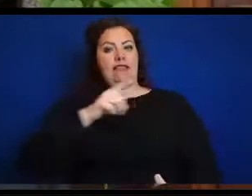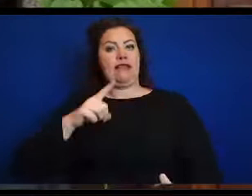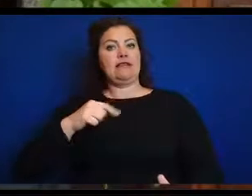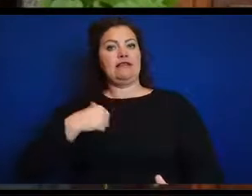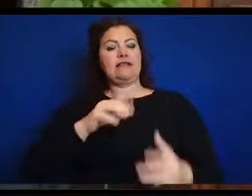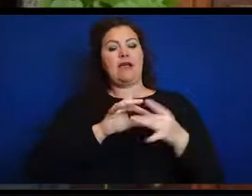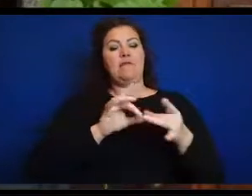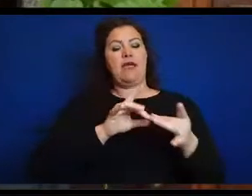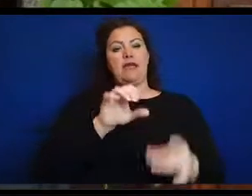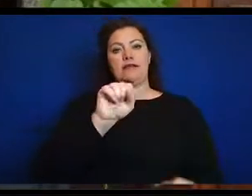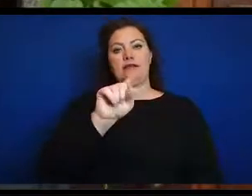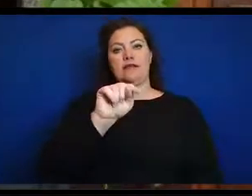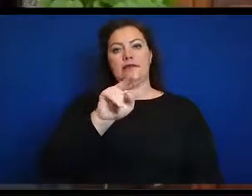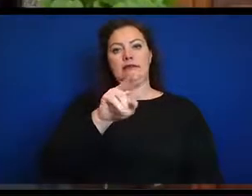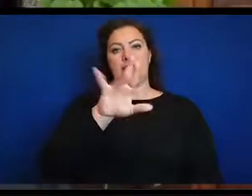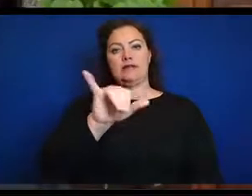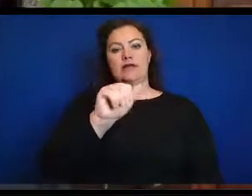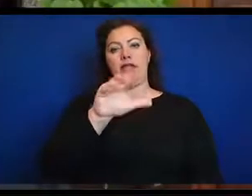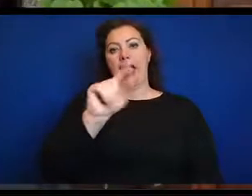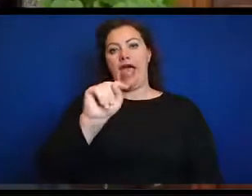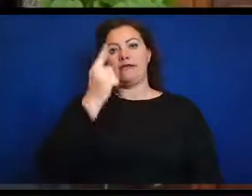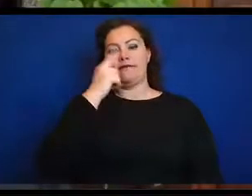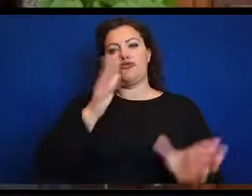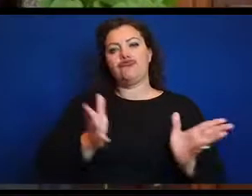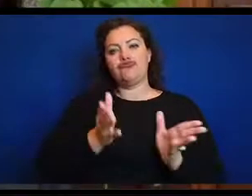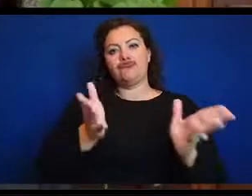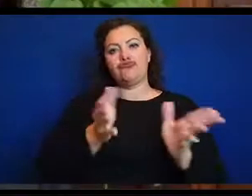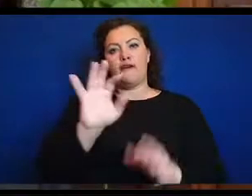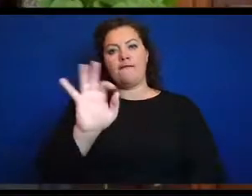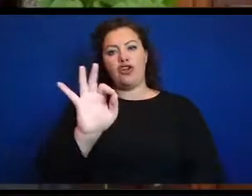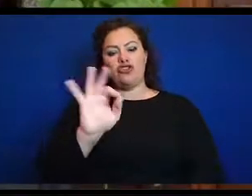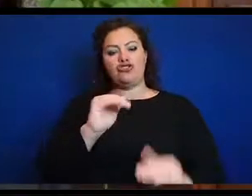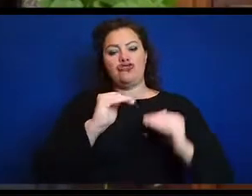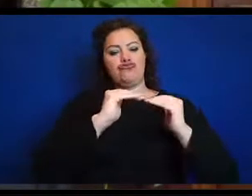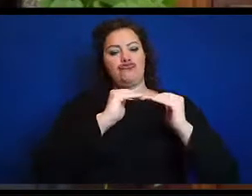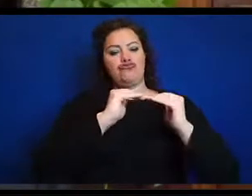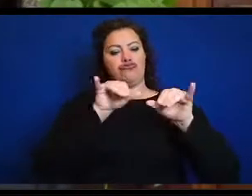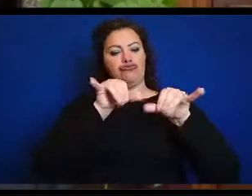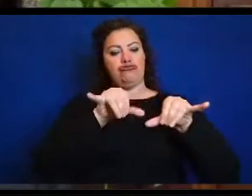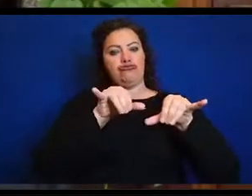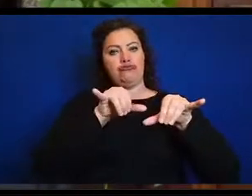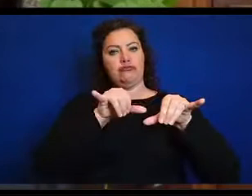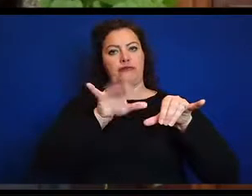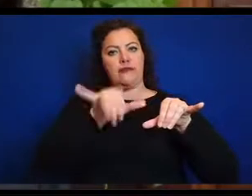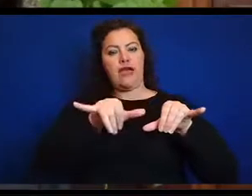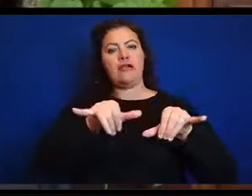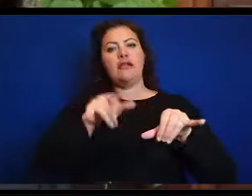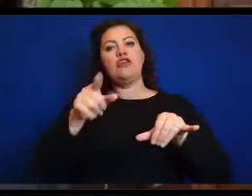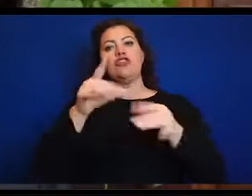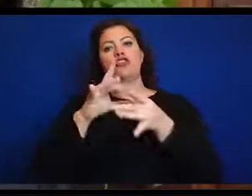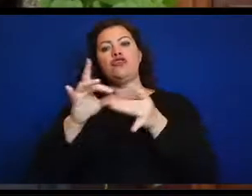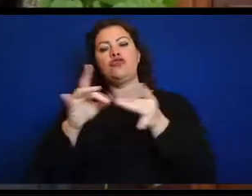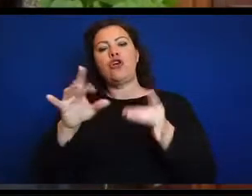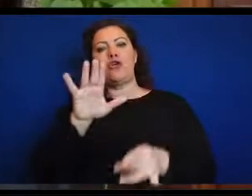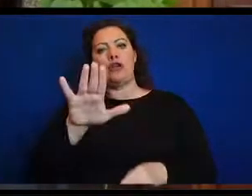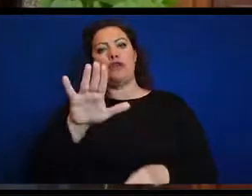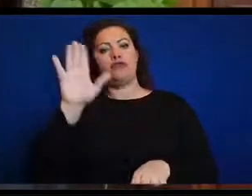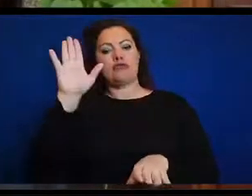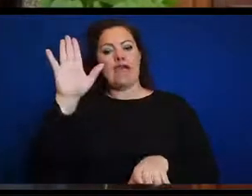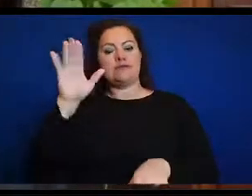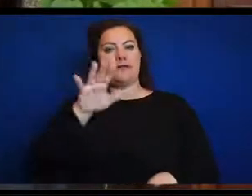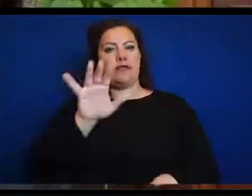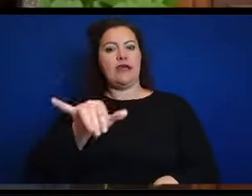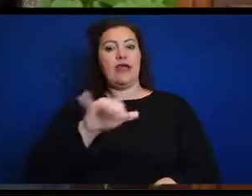Sturdy Act, and promote furniture stability. As you note in your testimony, Ikea believes the Sturdy Act promotes,